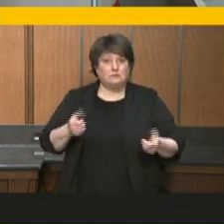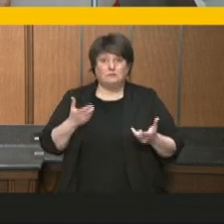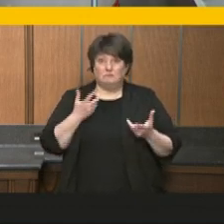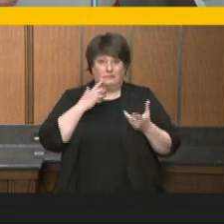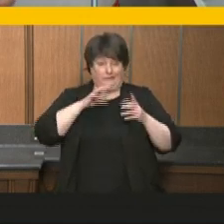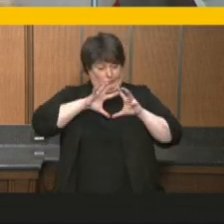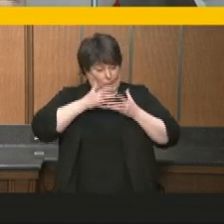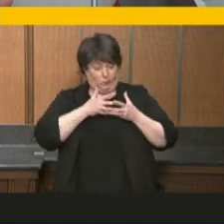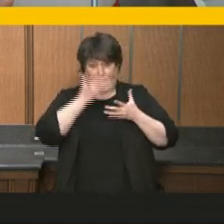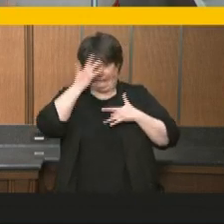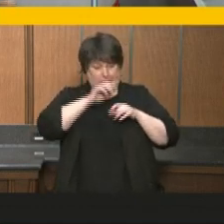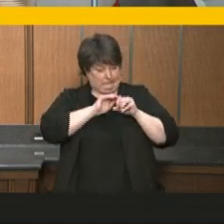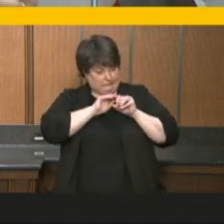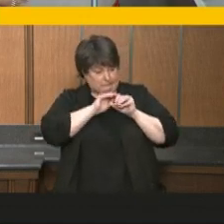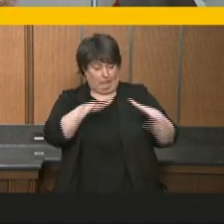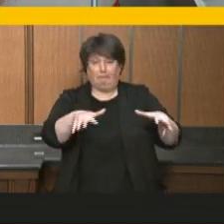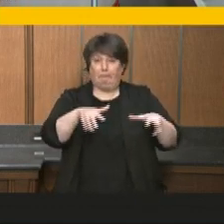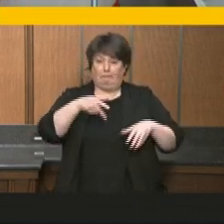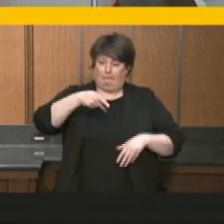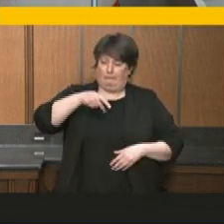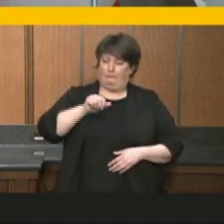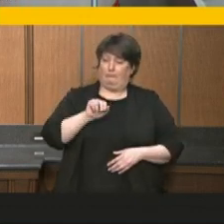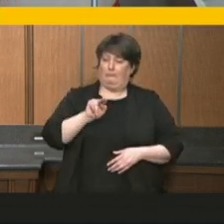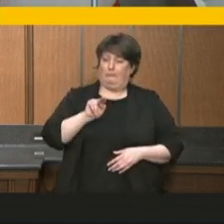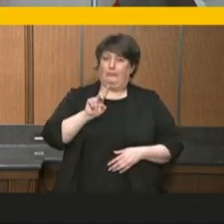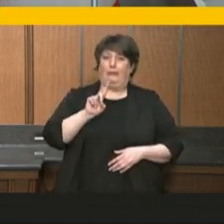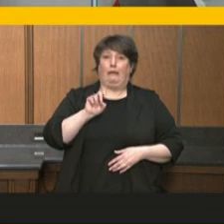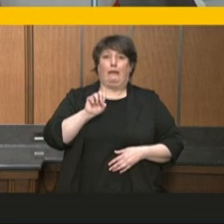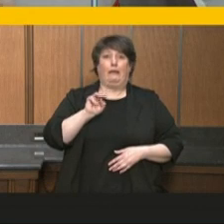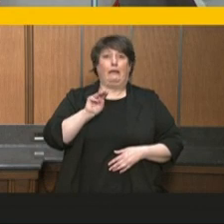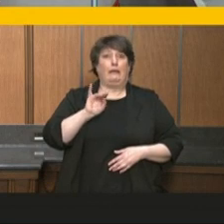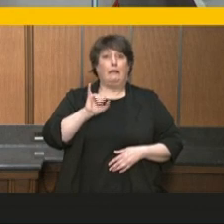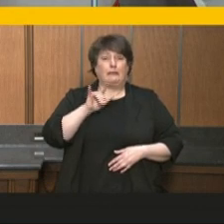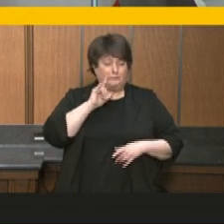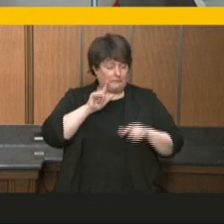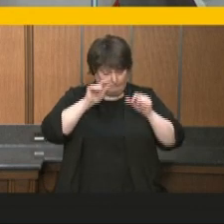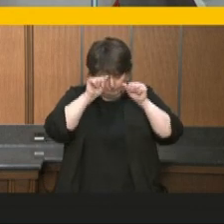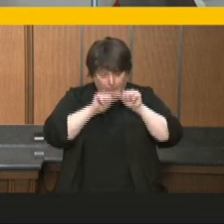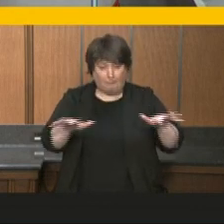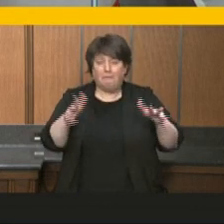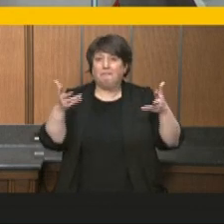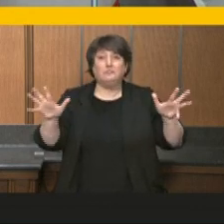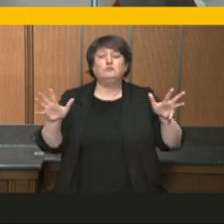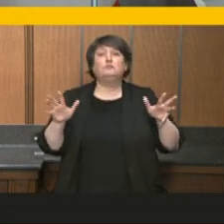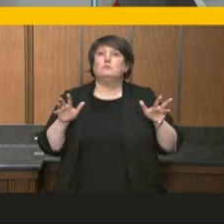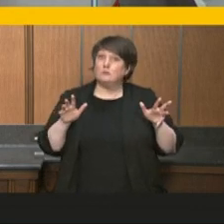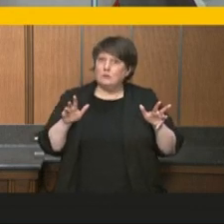and the consequence of the very